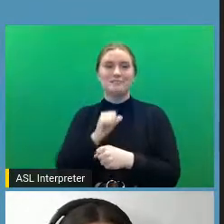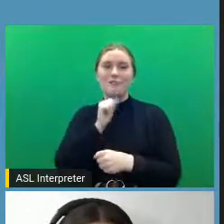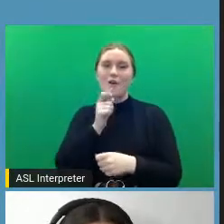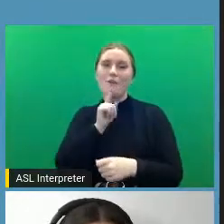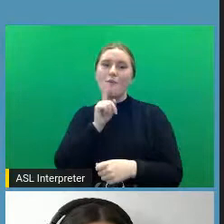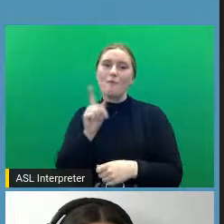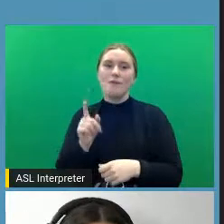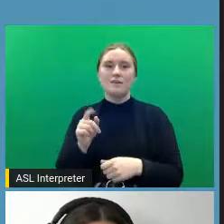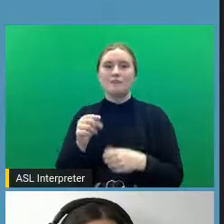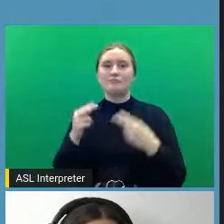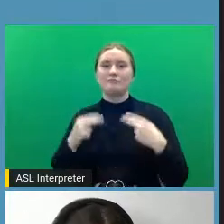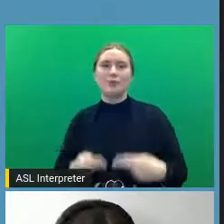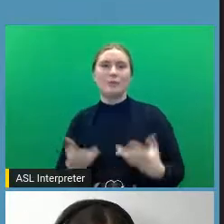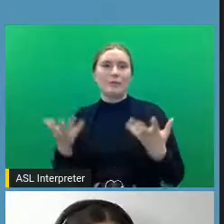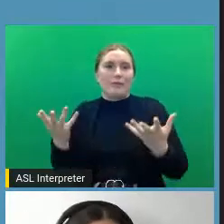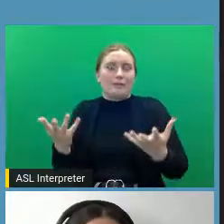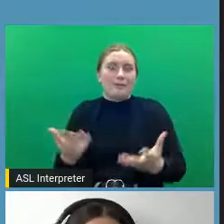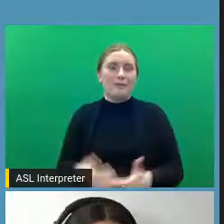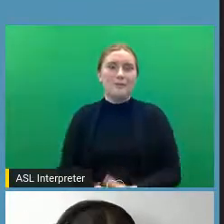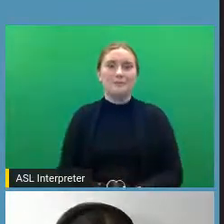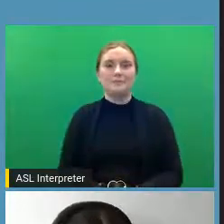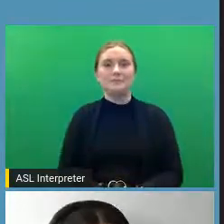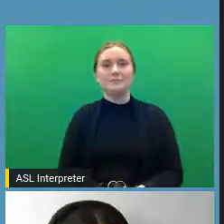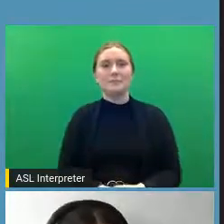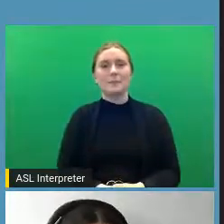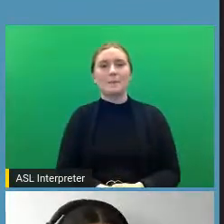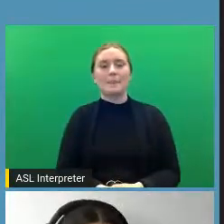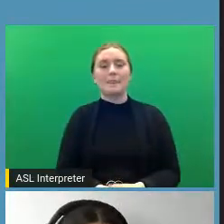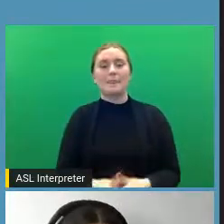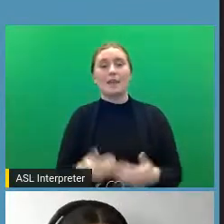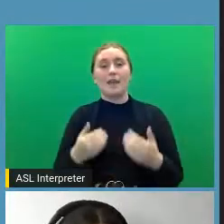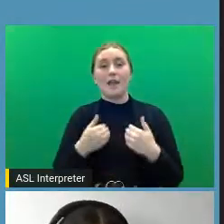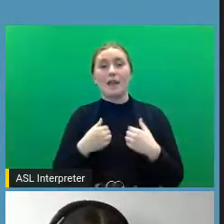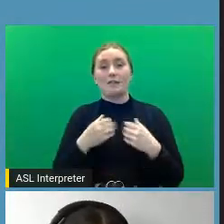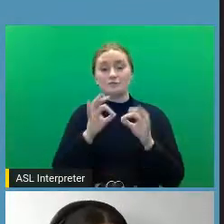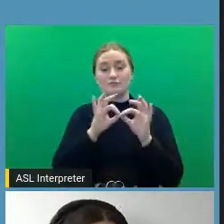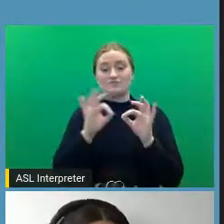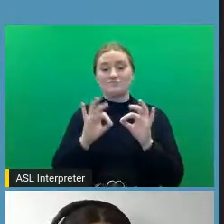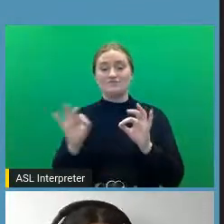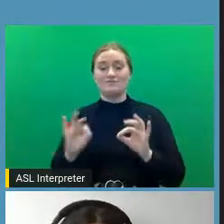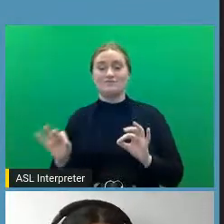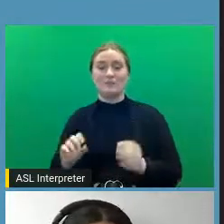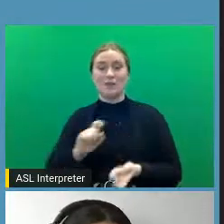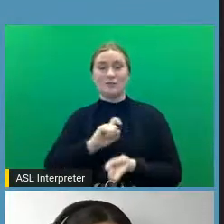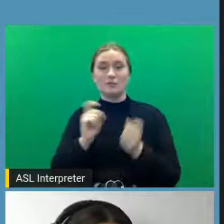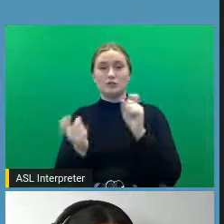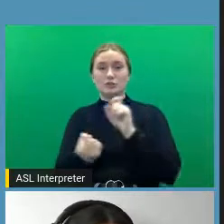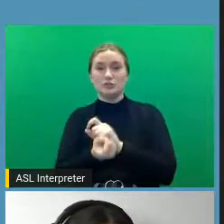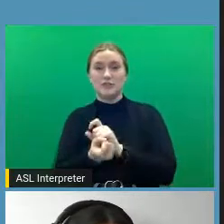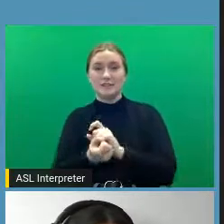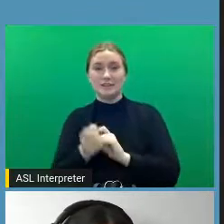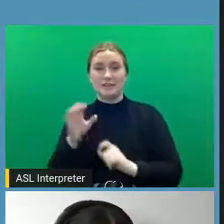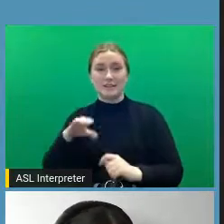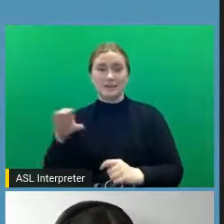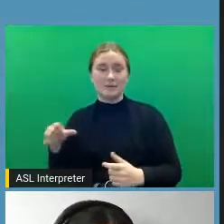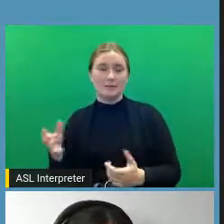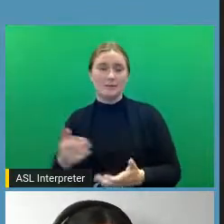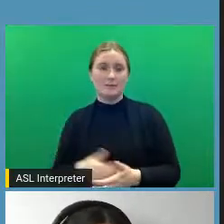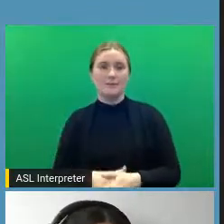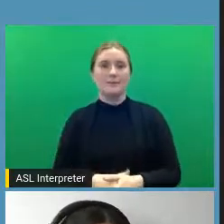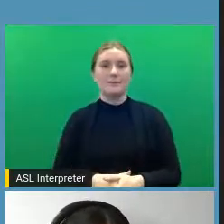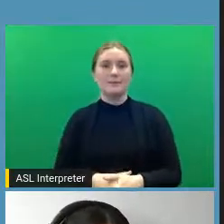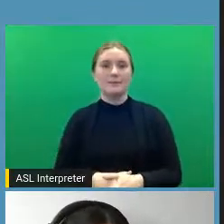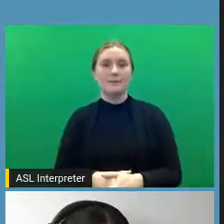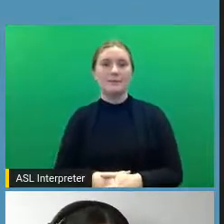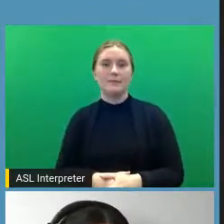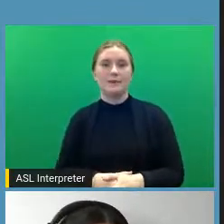And so taking that transcription and turning it into captions. I've put Otter and YouTube on this list as